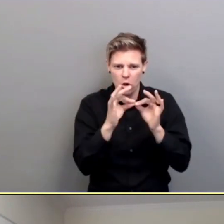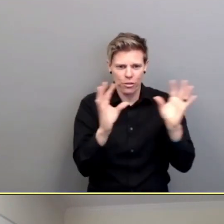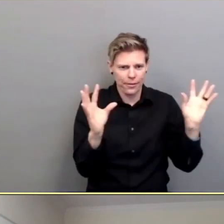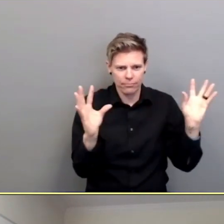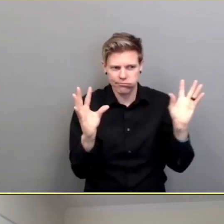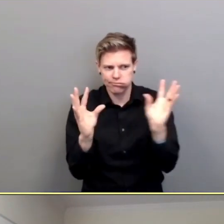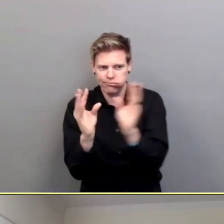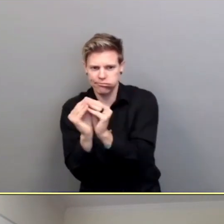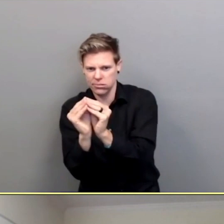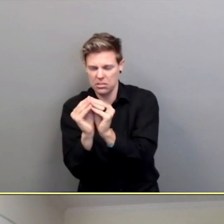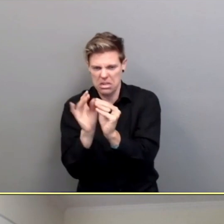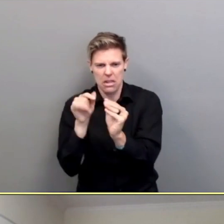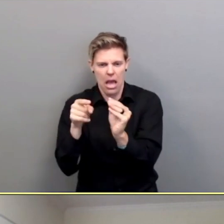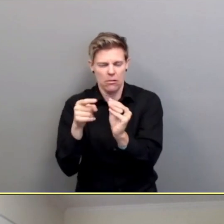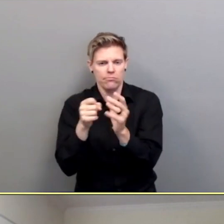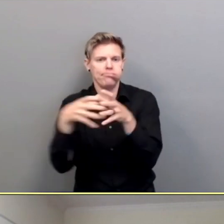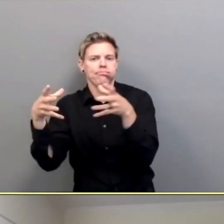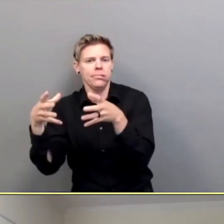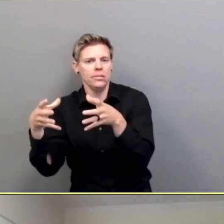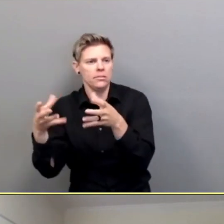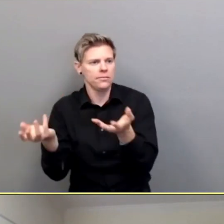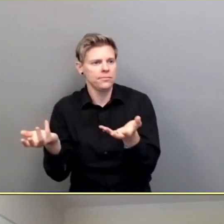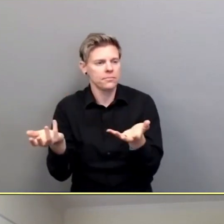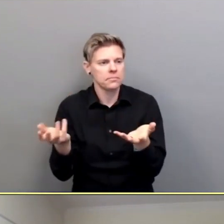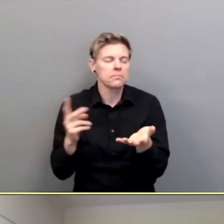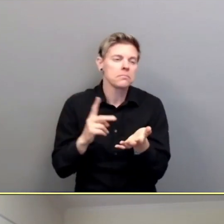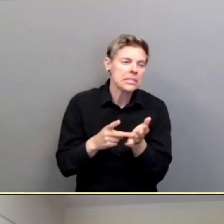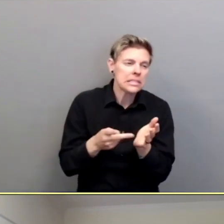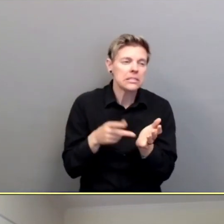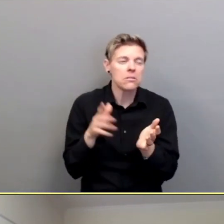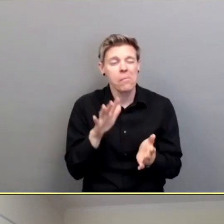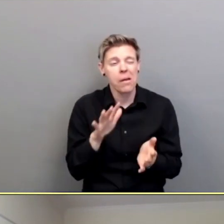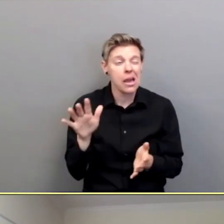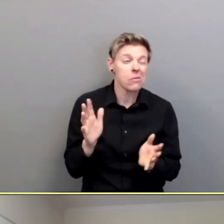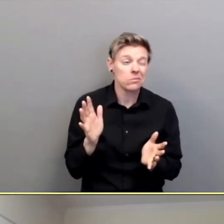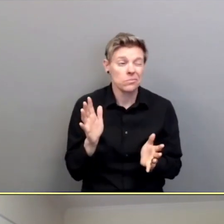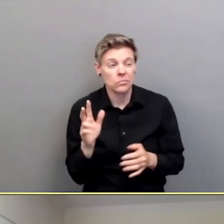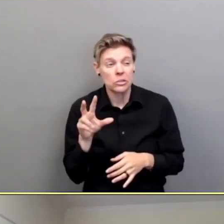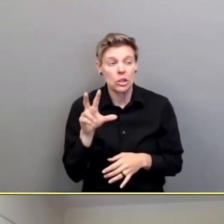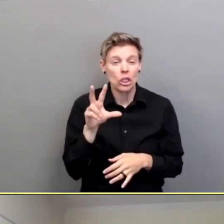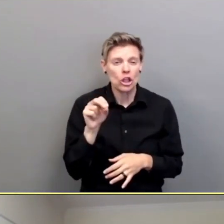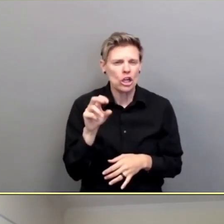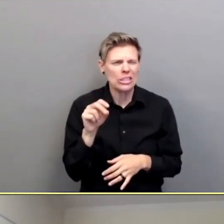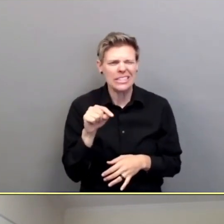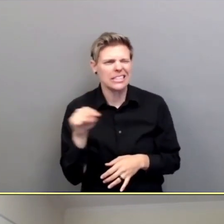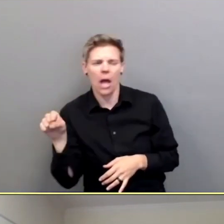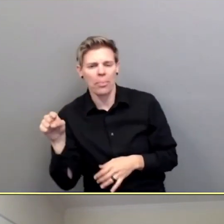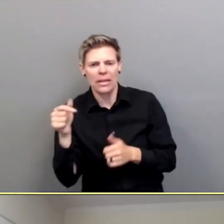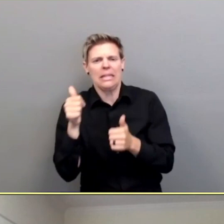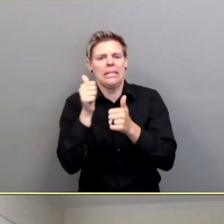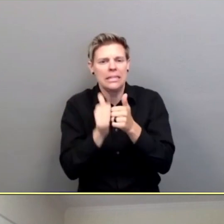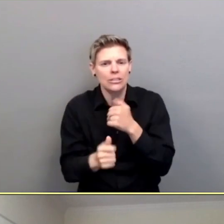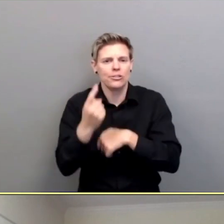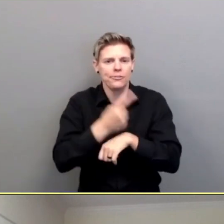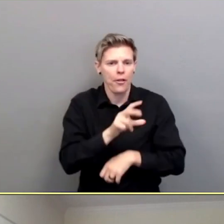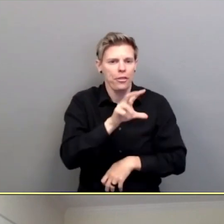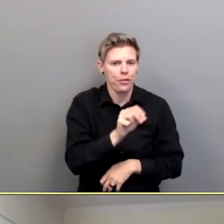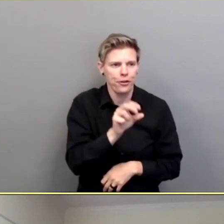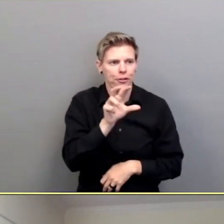cumulative number. So what is that? That's like 30 some a day in Eddy